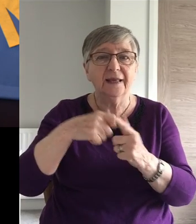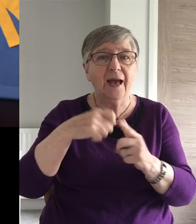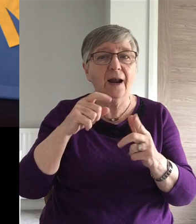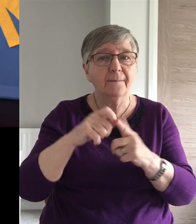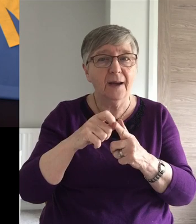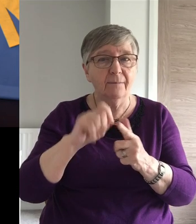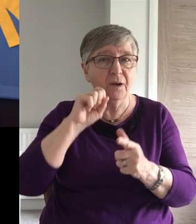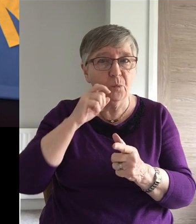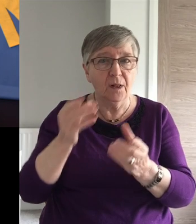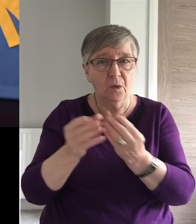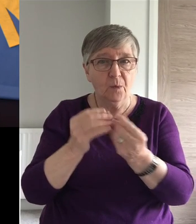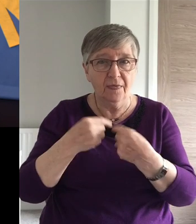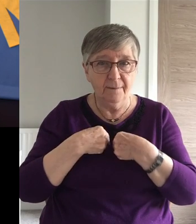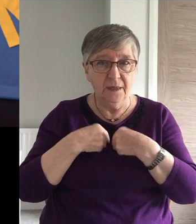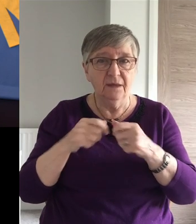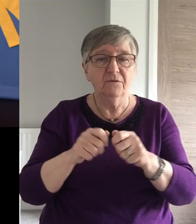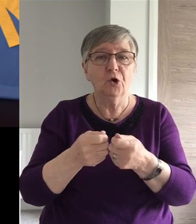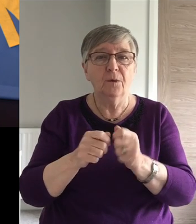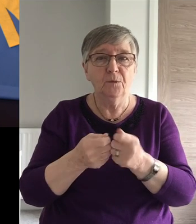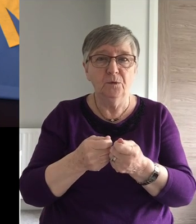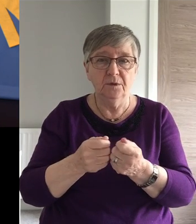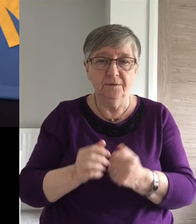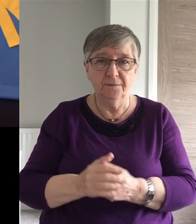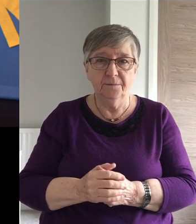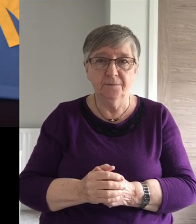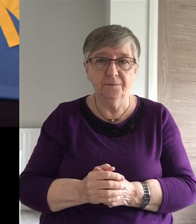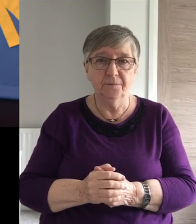with me for communion.